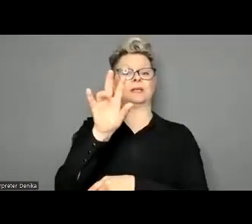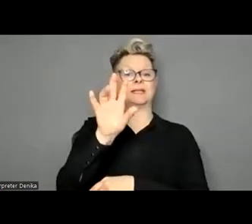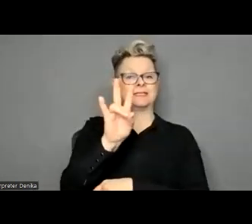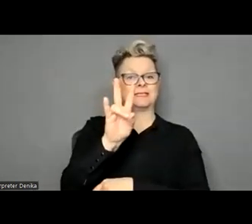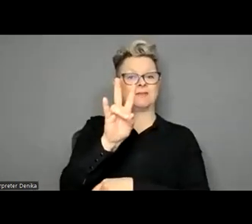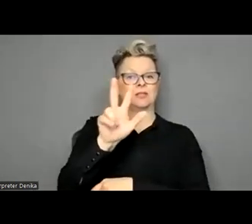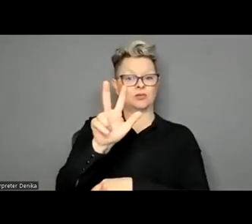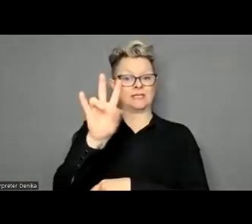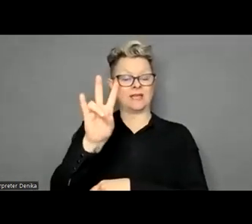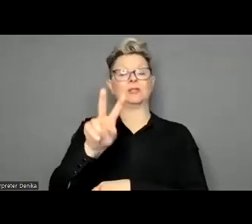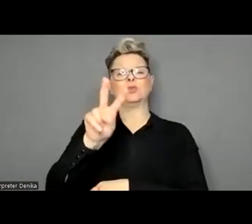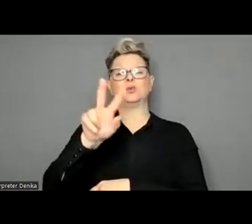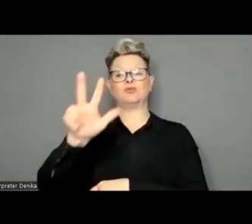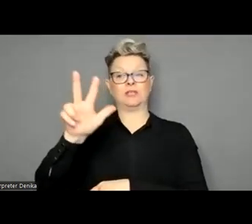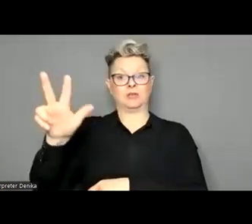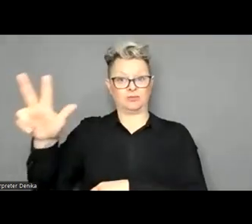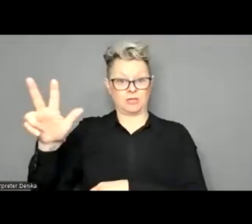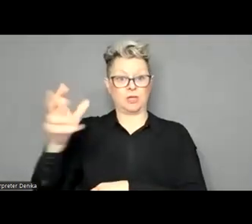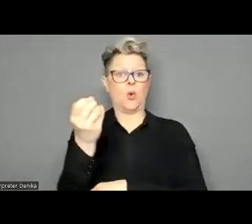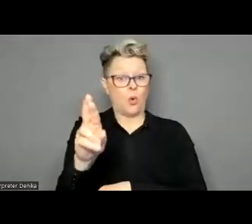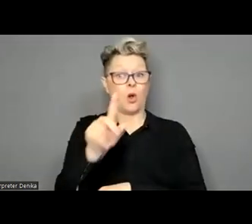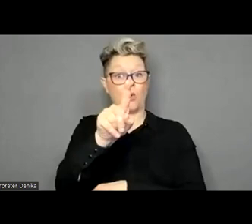737-2333 local or